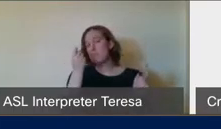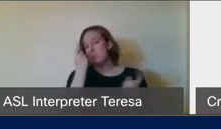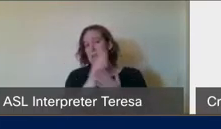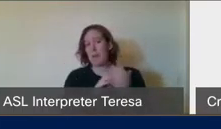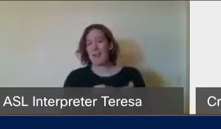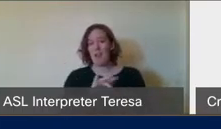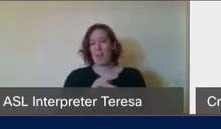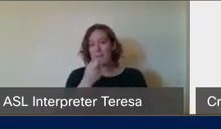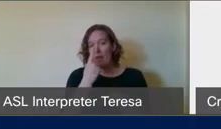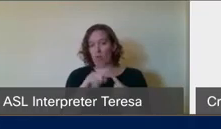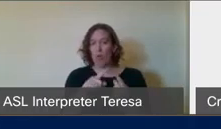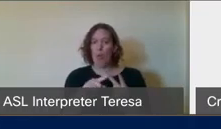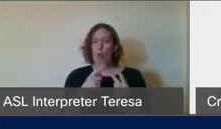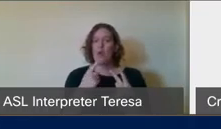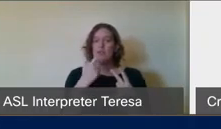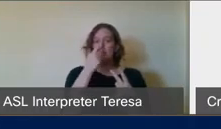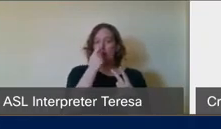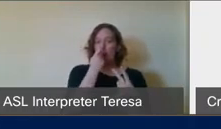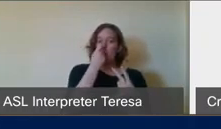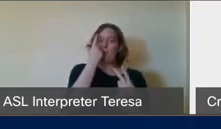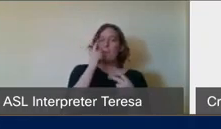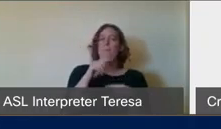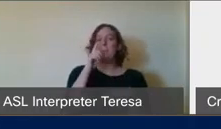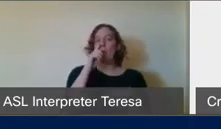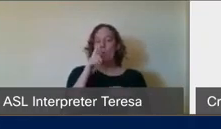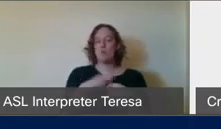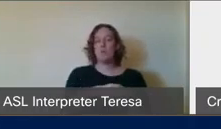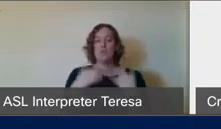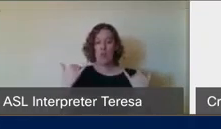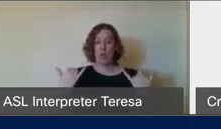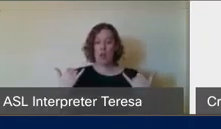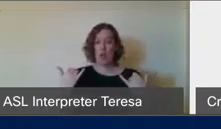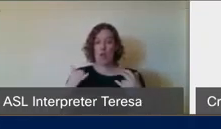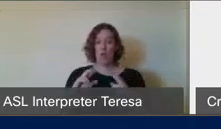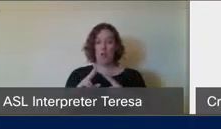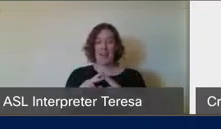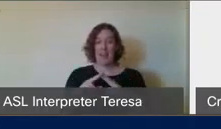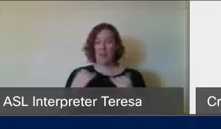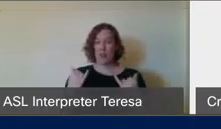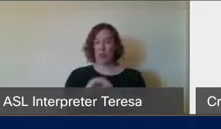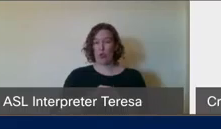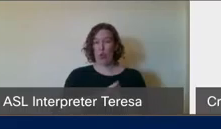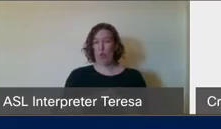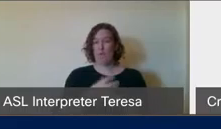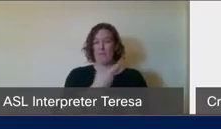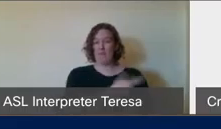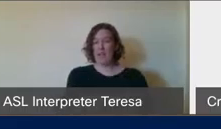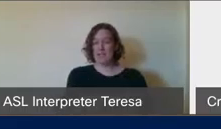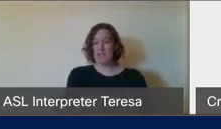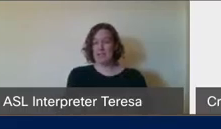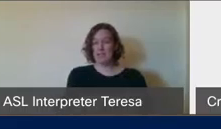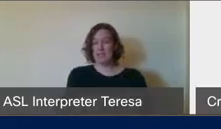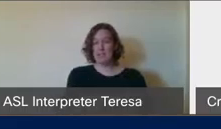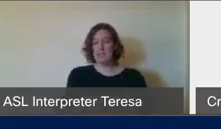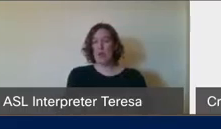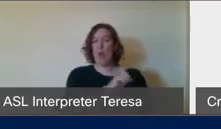or sprayed into the nose. At this time, neither of the two COVID-19 vaccines are administered any